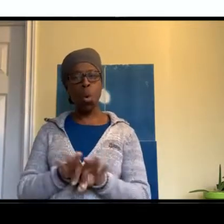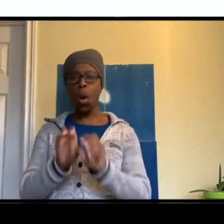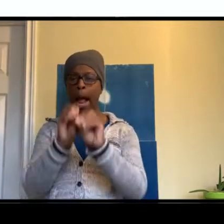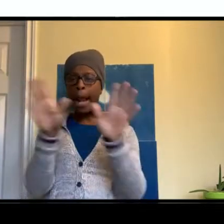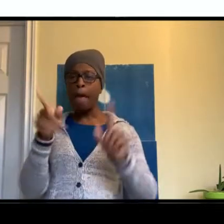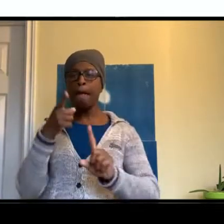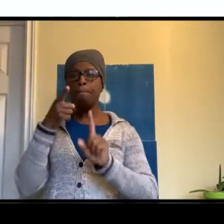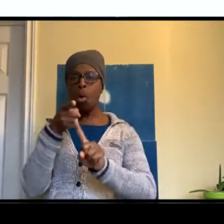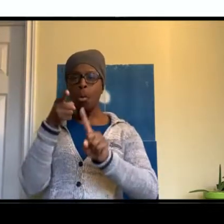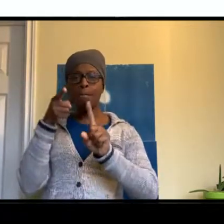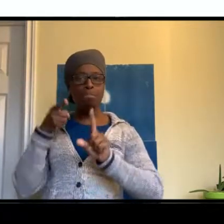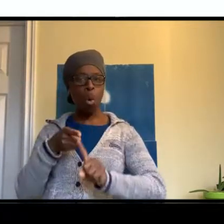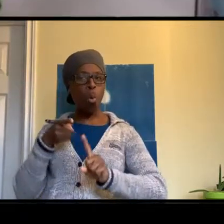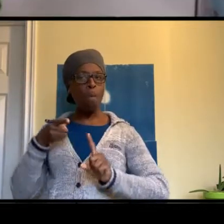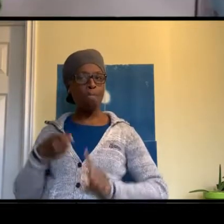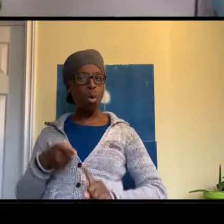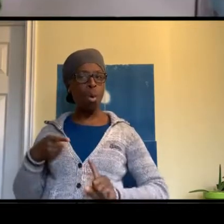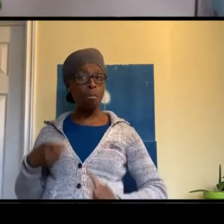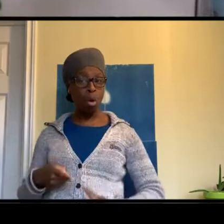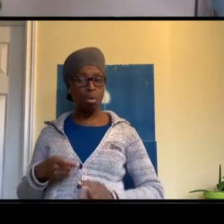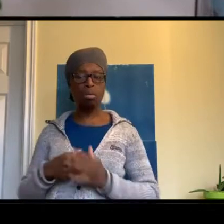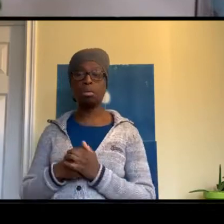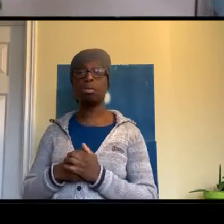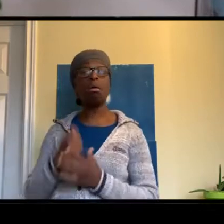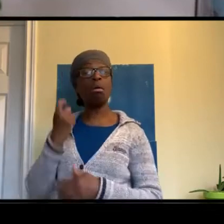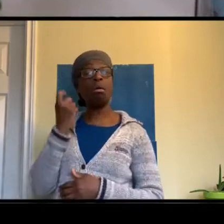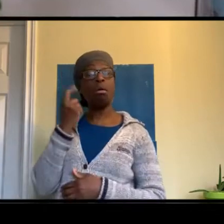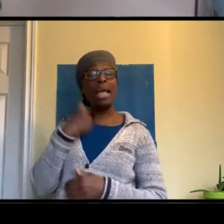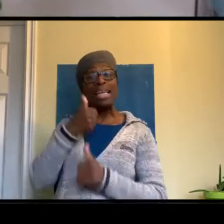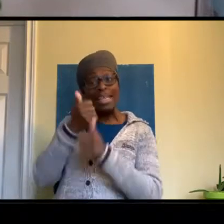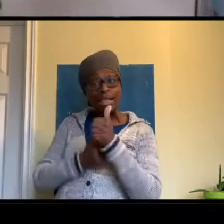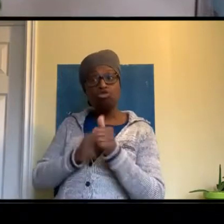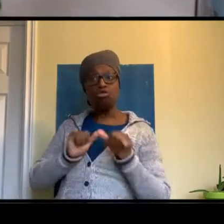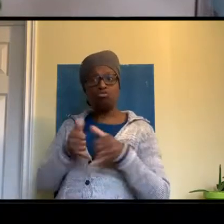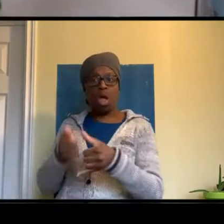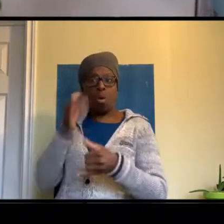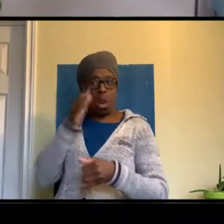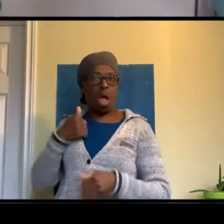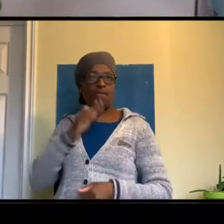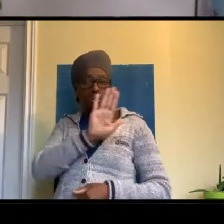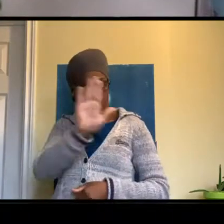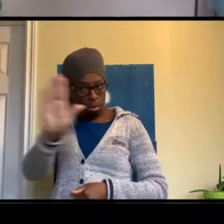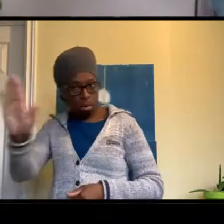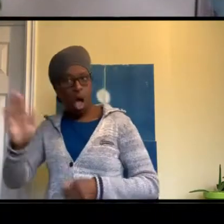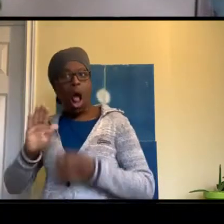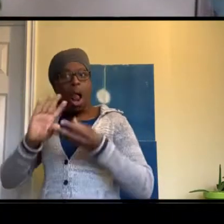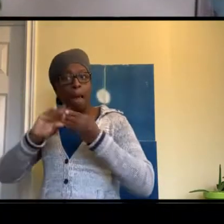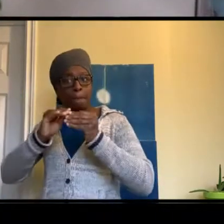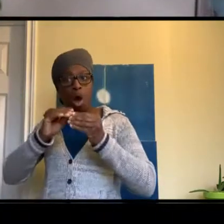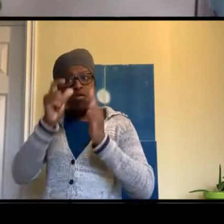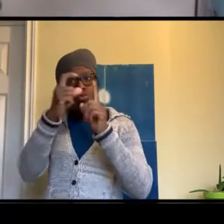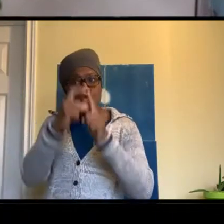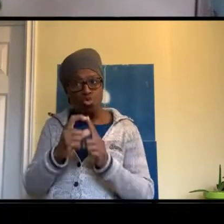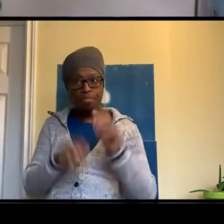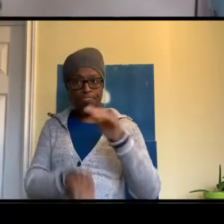Keeping things in plain language is really helpful because it ensures that everybody's going to be able to access